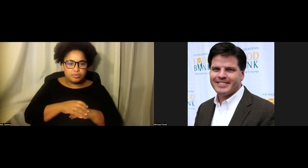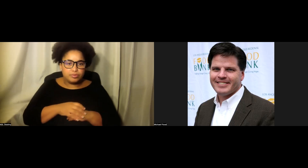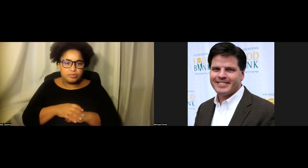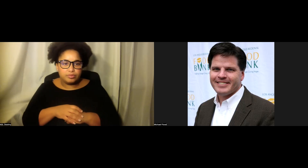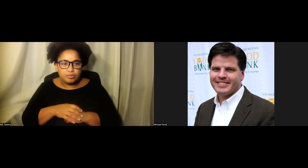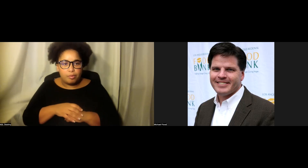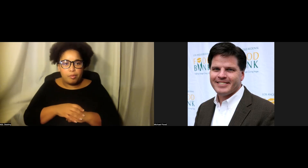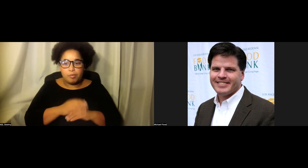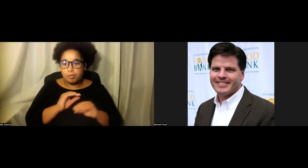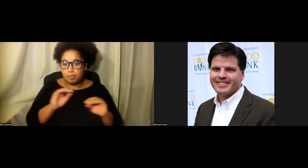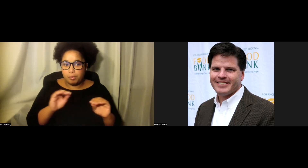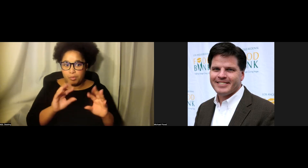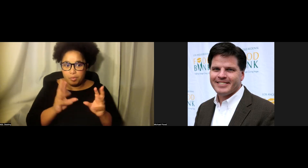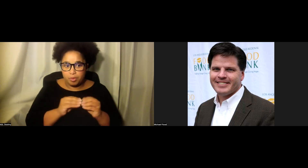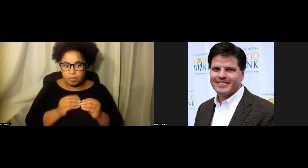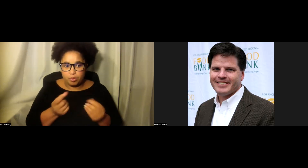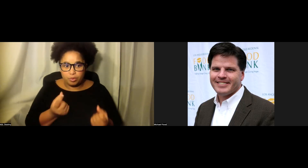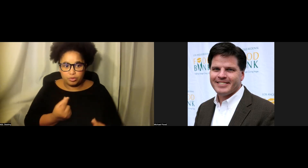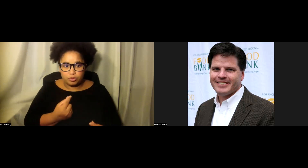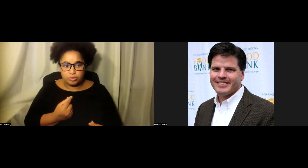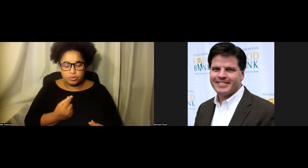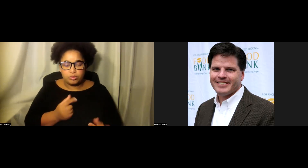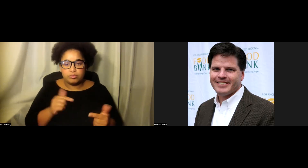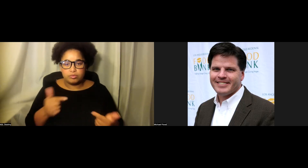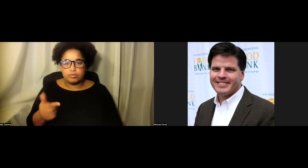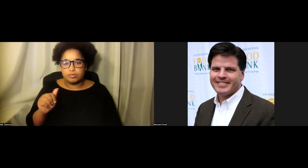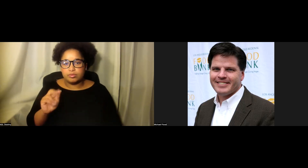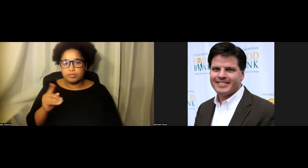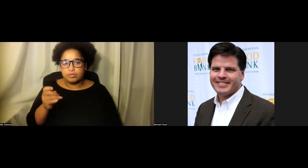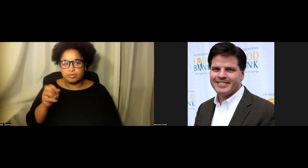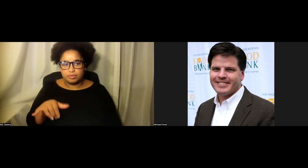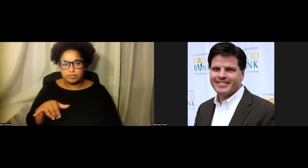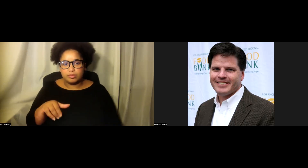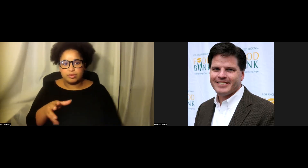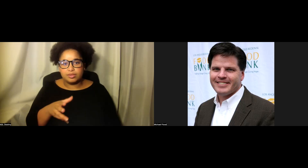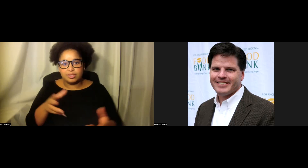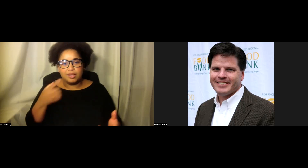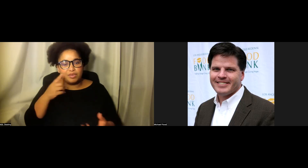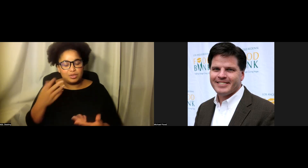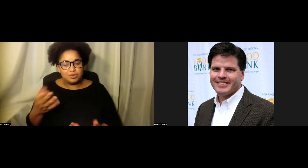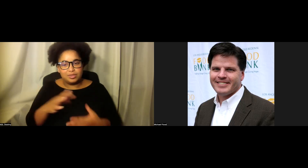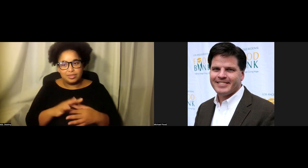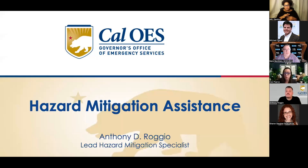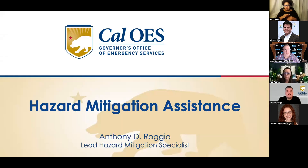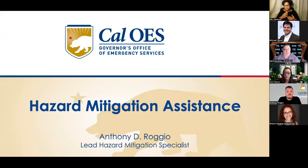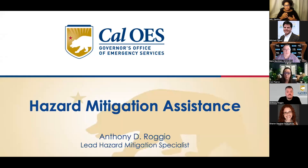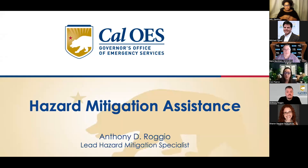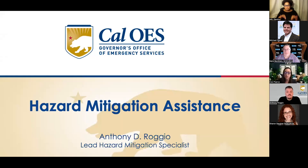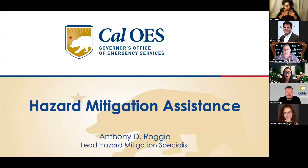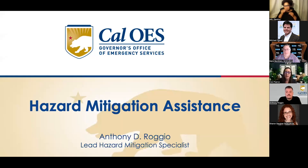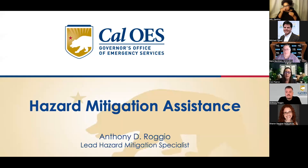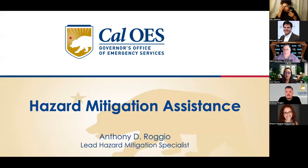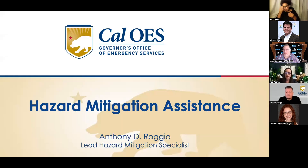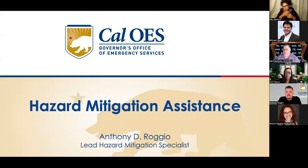So if we don't have any more questions, I want to hand it over to Anthony, because there's a lot for you to say and very important